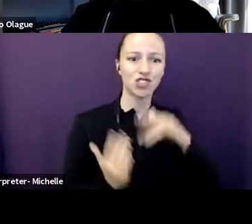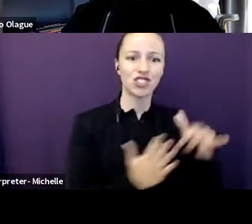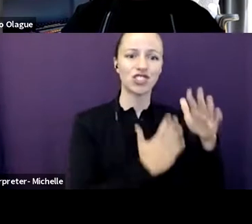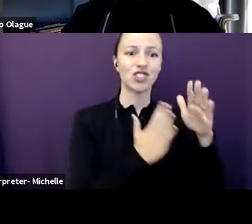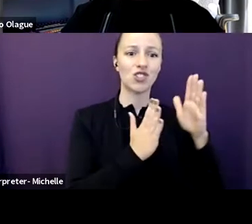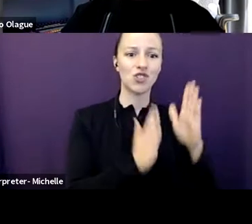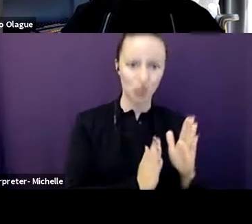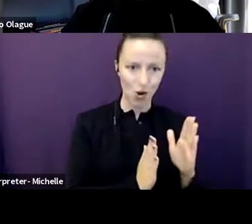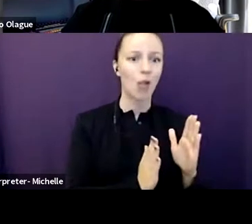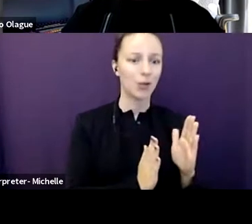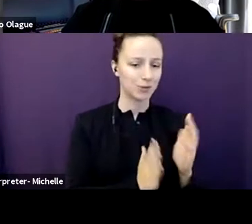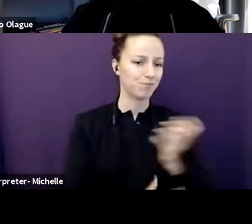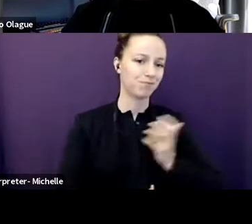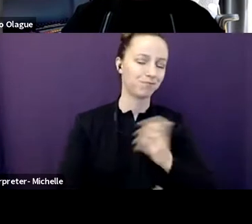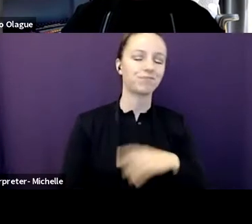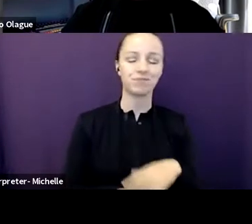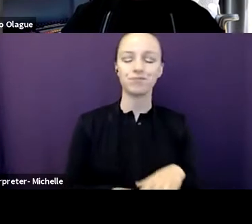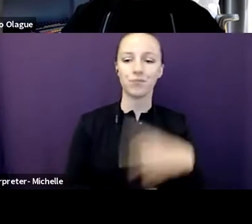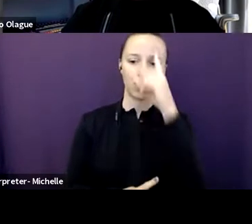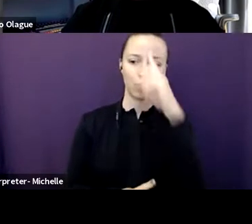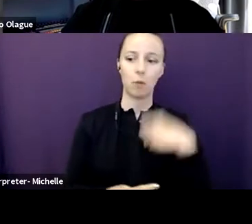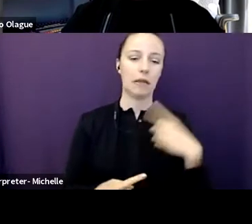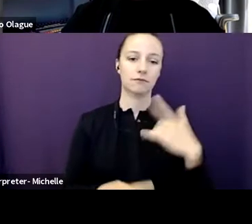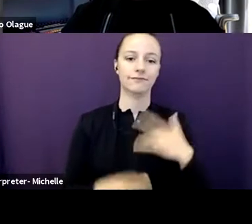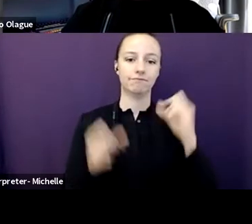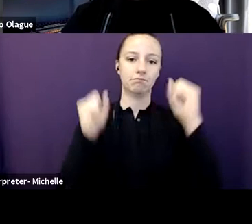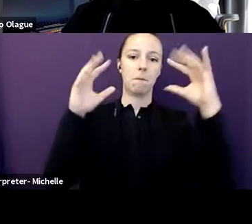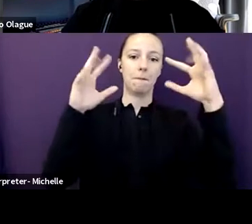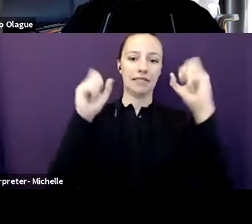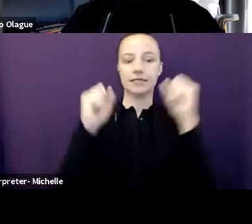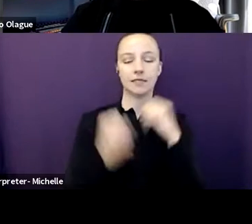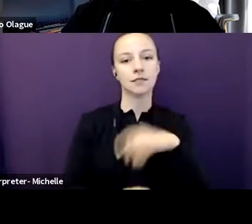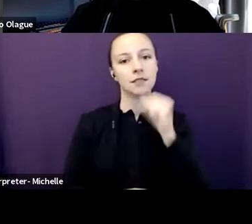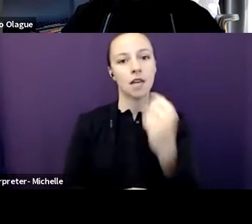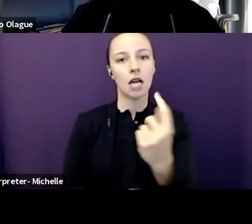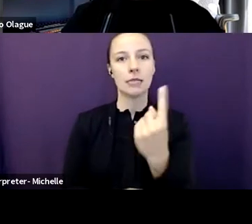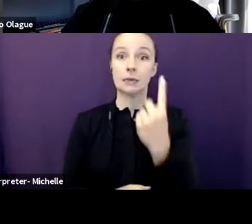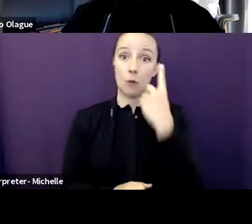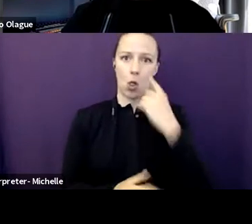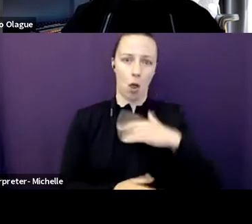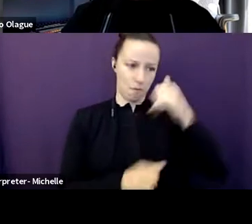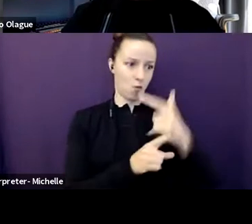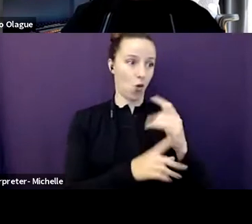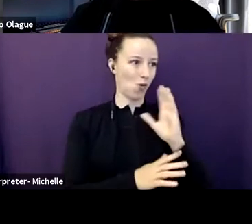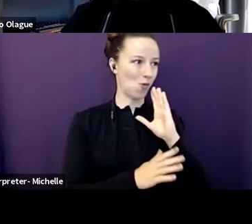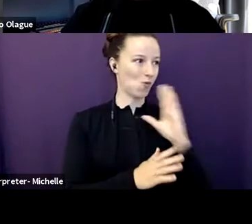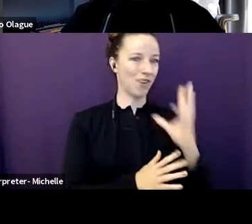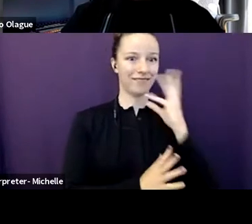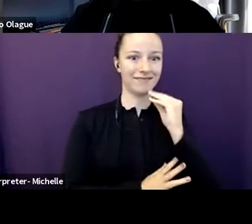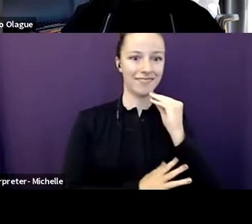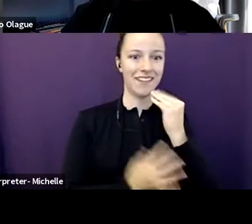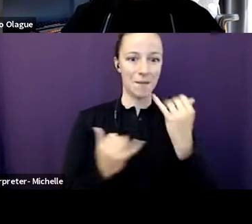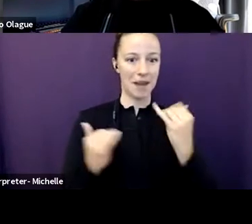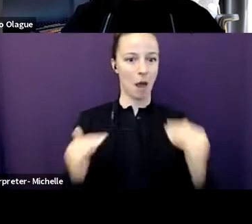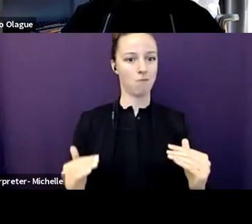know, it's for me, it's amazing, right? Because, you know, it's not something that I ever thought that he would do, right? But now, you know, he is where he